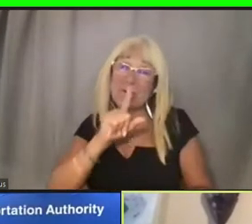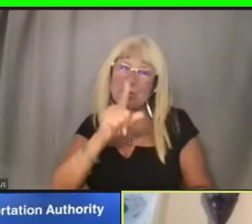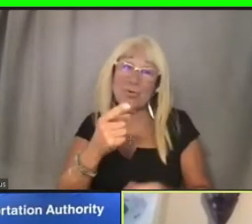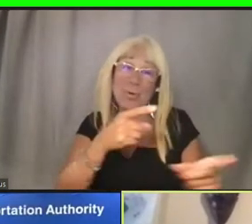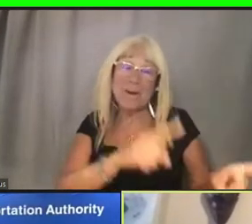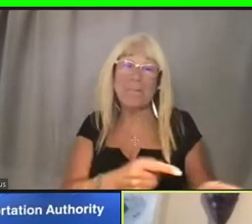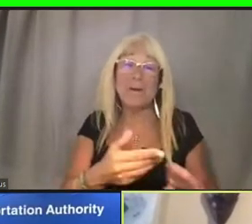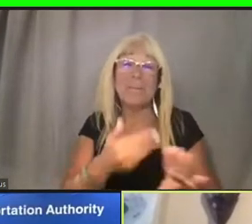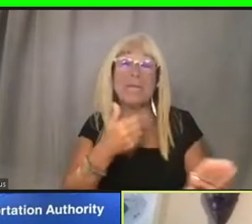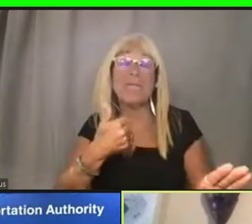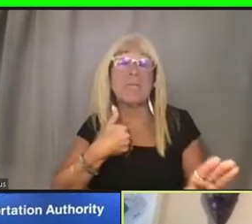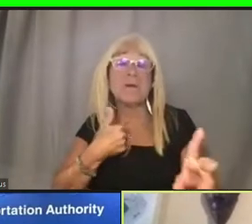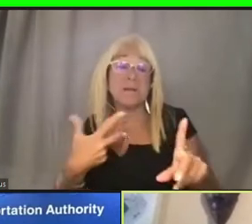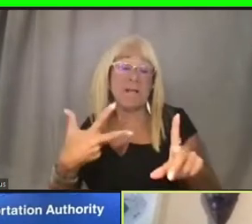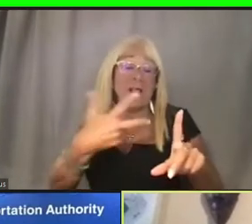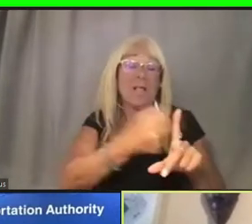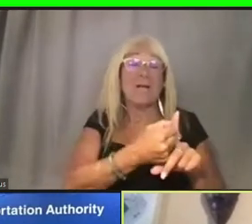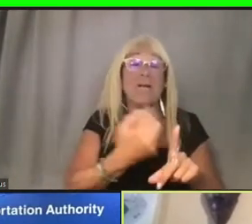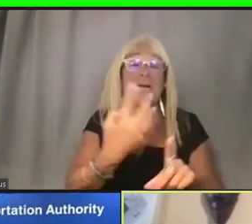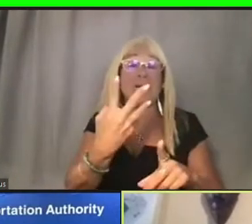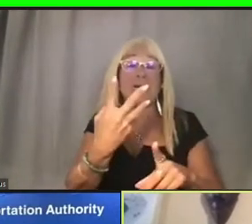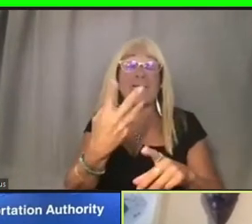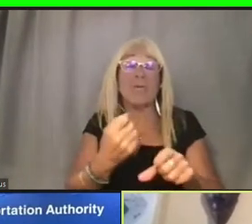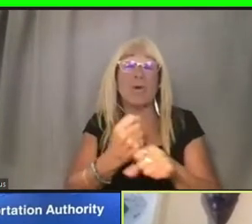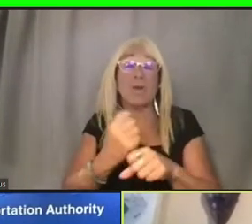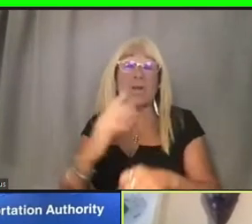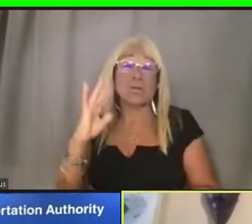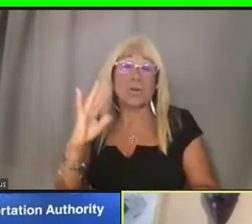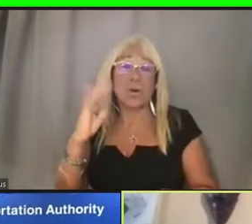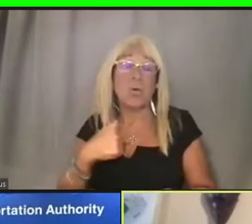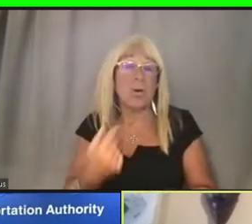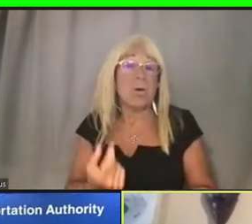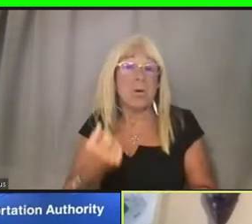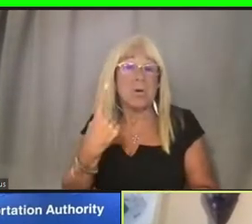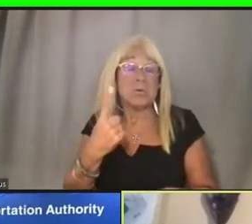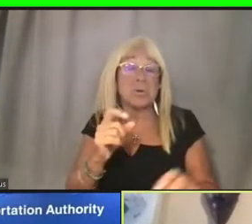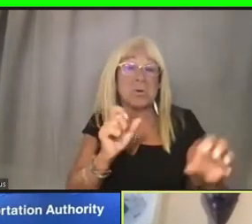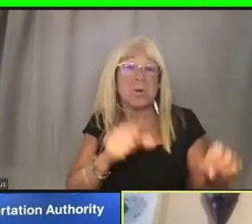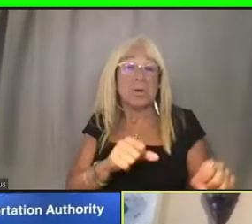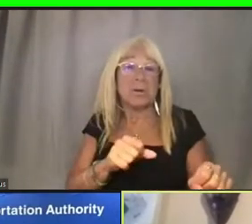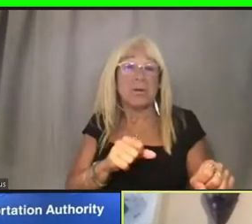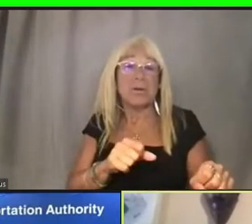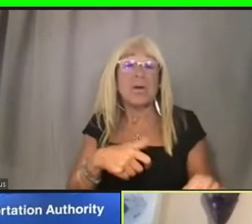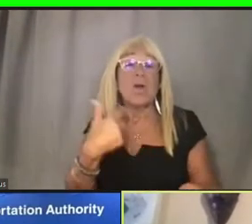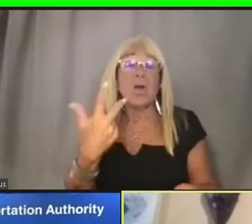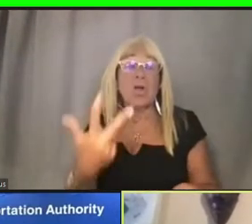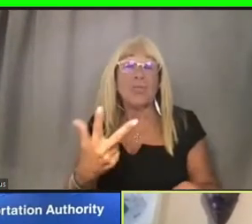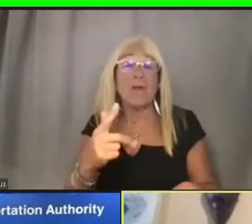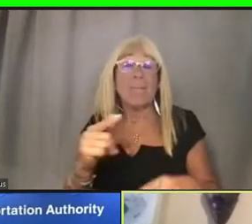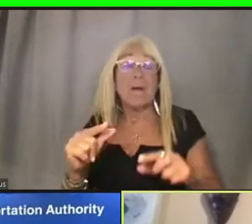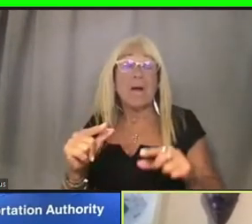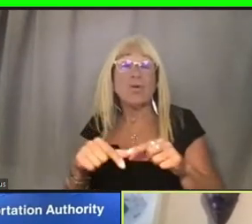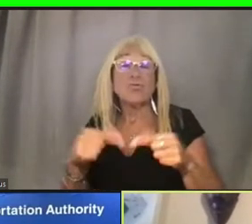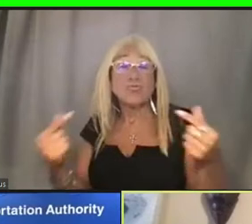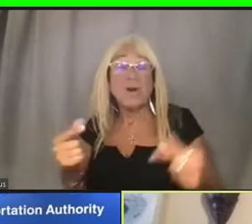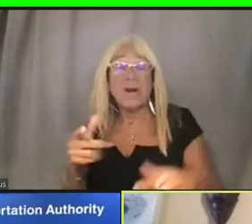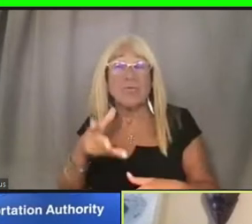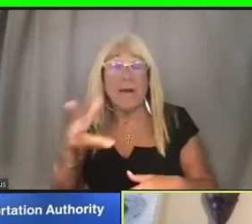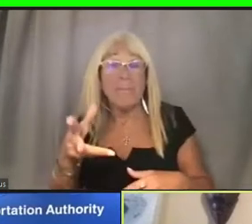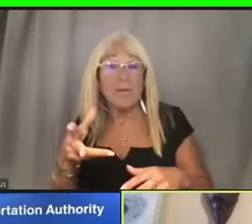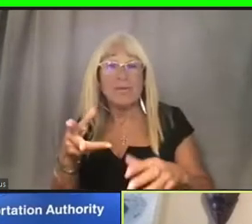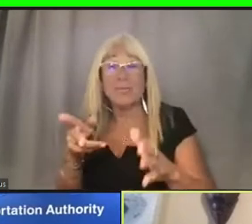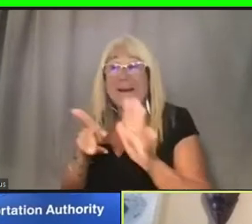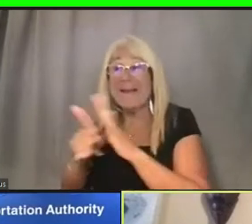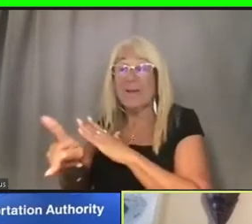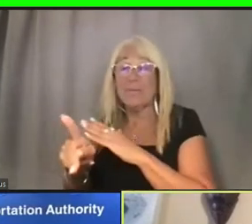I was hit by a car more than four years ago I understood that I could be three of my great grandmothers were killed by vehicles when I was